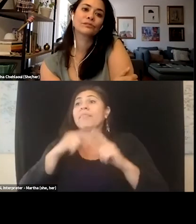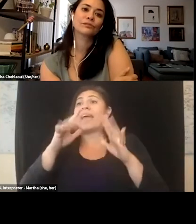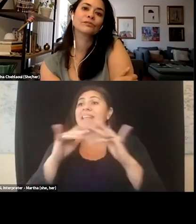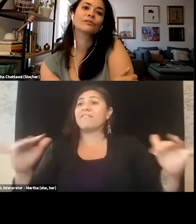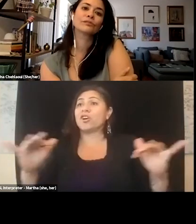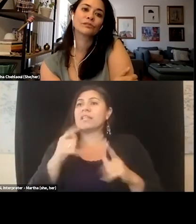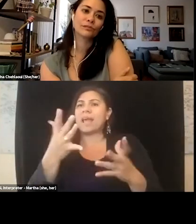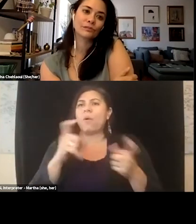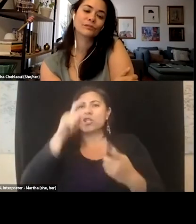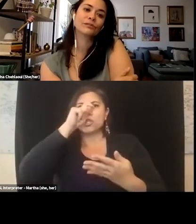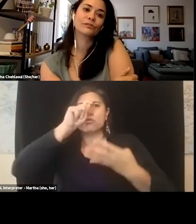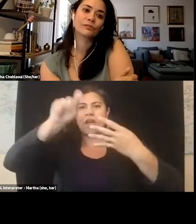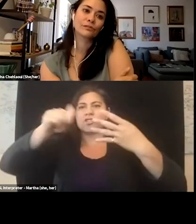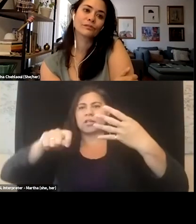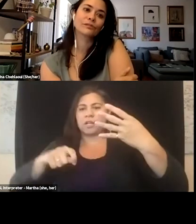they already, and now that we have that,